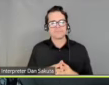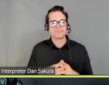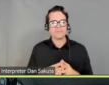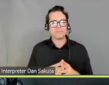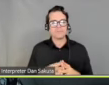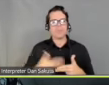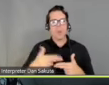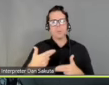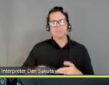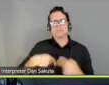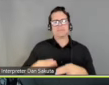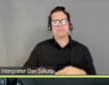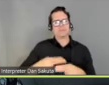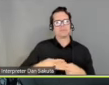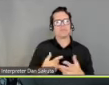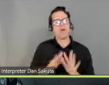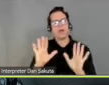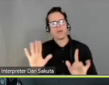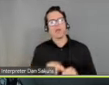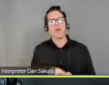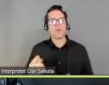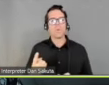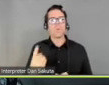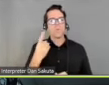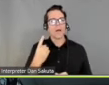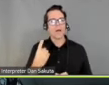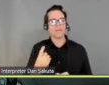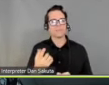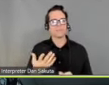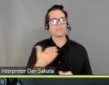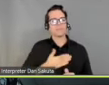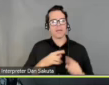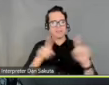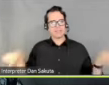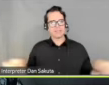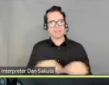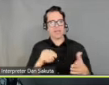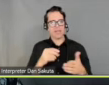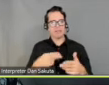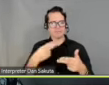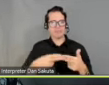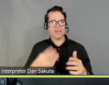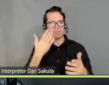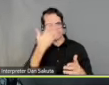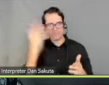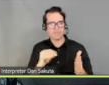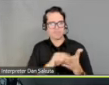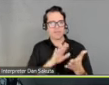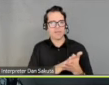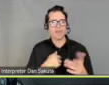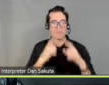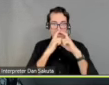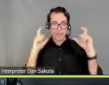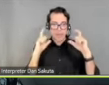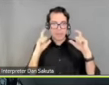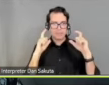Oops, can we go back? So I think one of the things that didn't get translated on my slide is I had put face masks overlaid, and I guess it